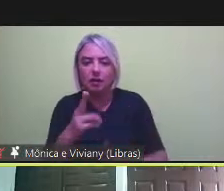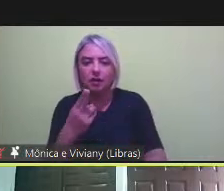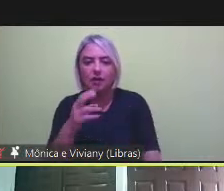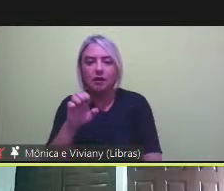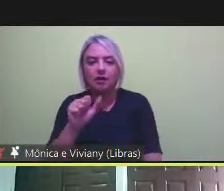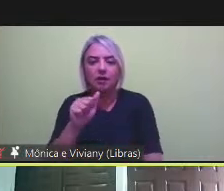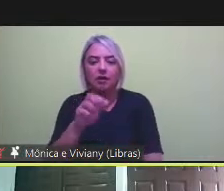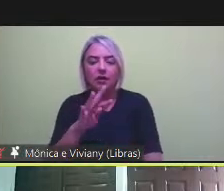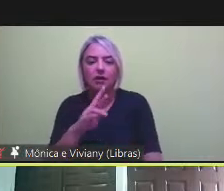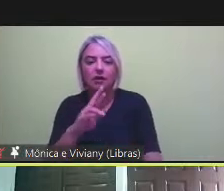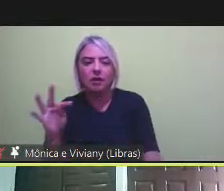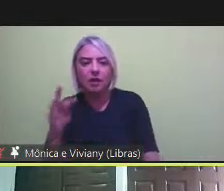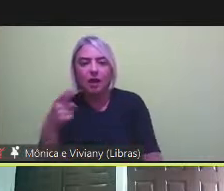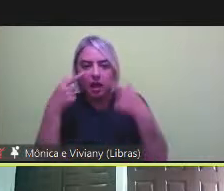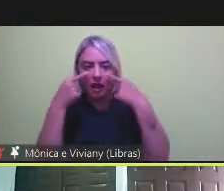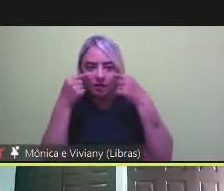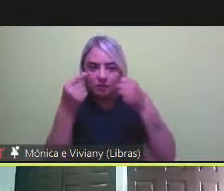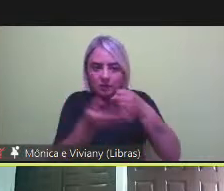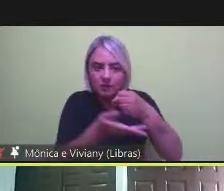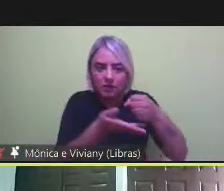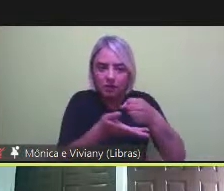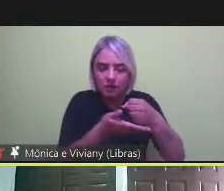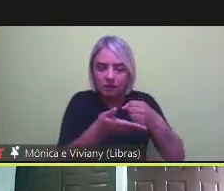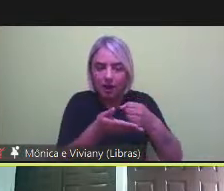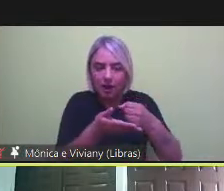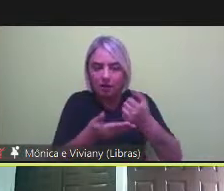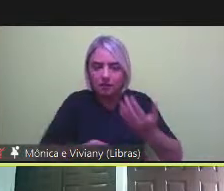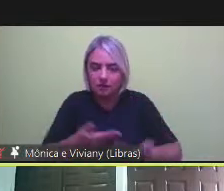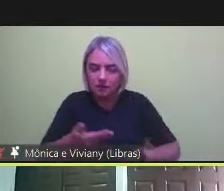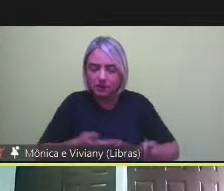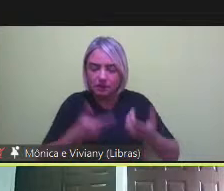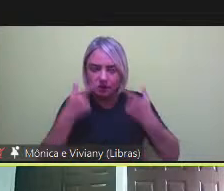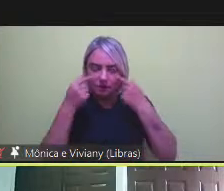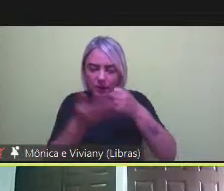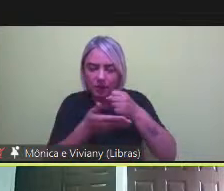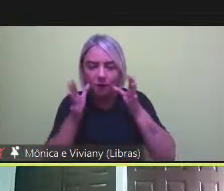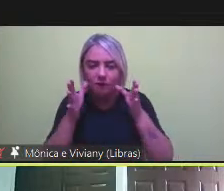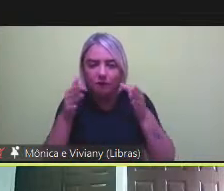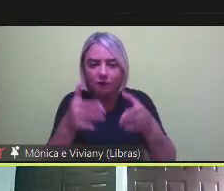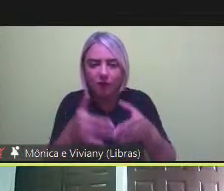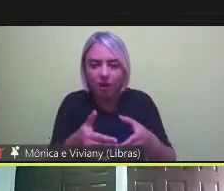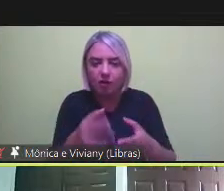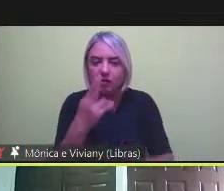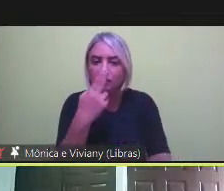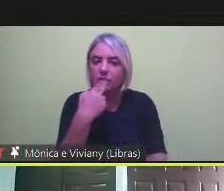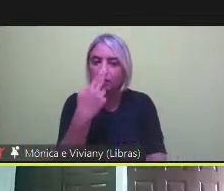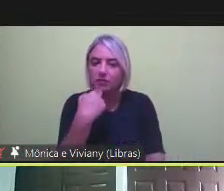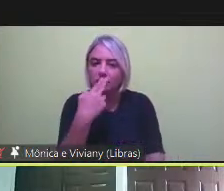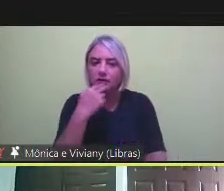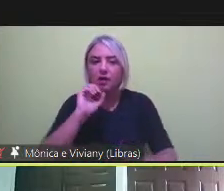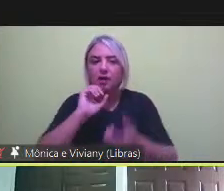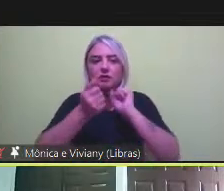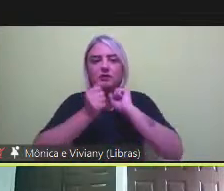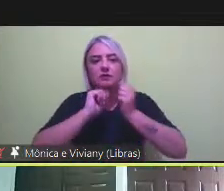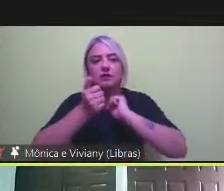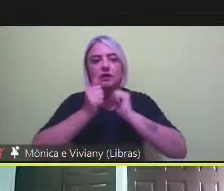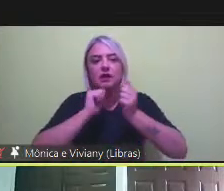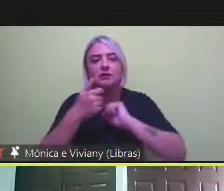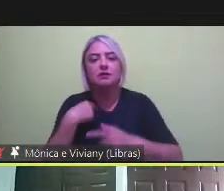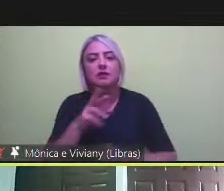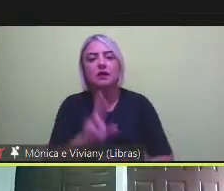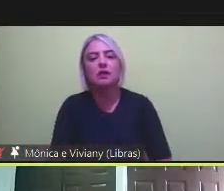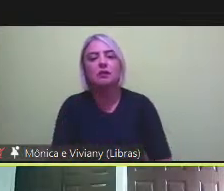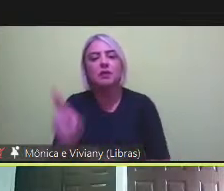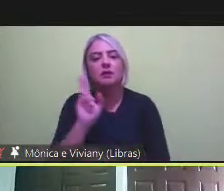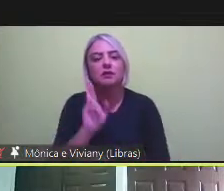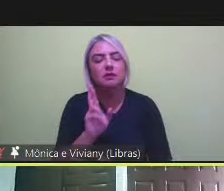right? This focuses on the nutrition and physical activity represented in the healthy lifestyle